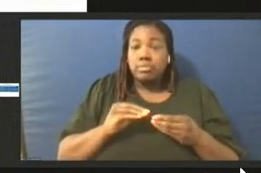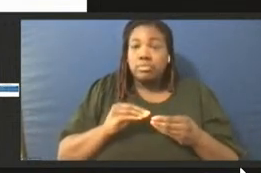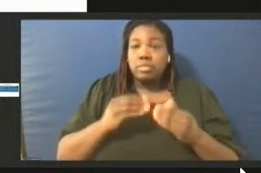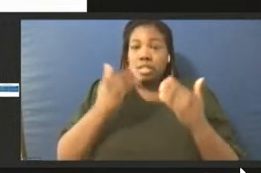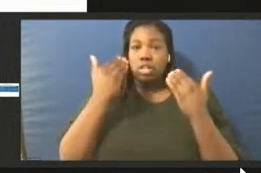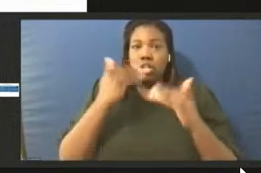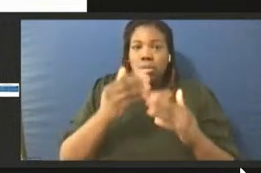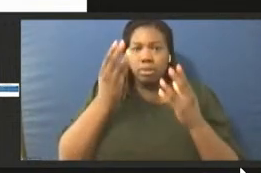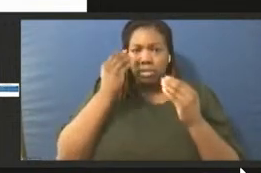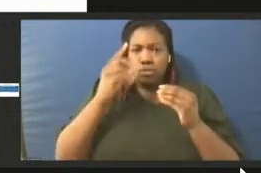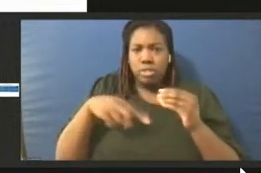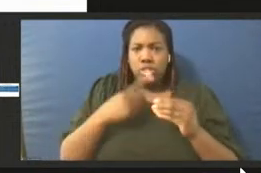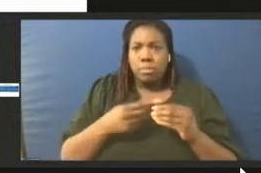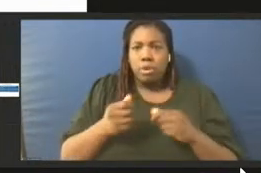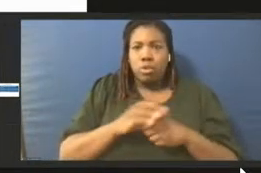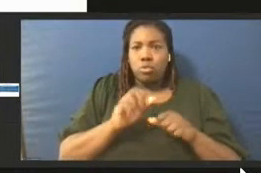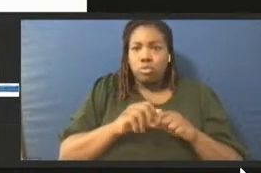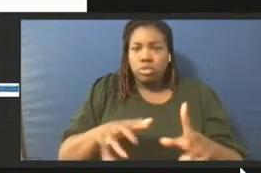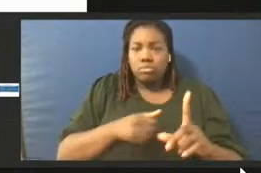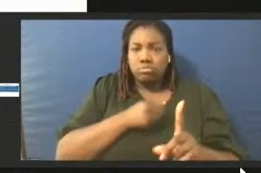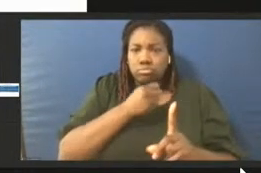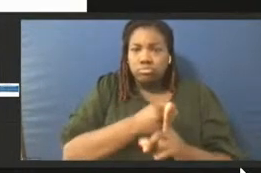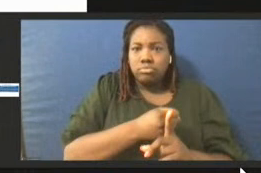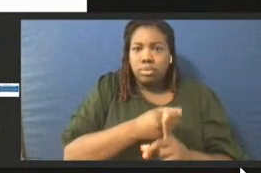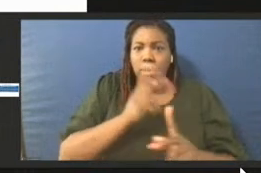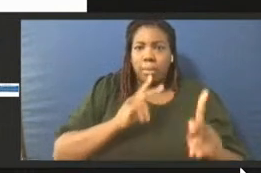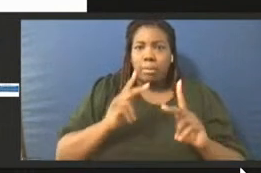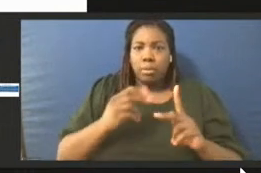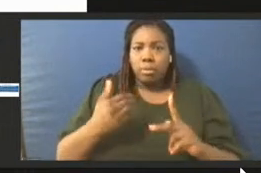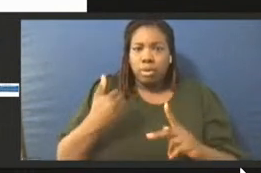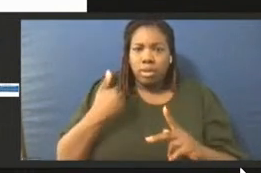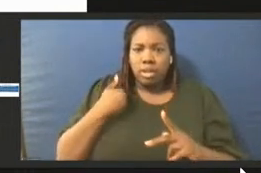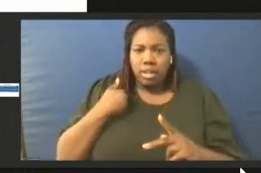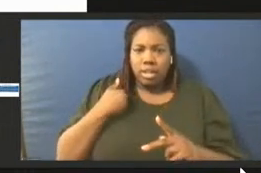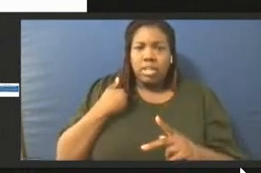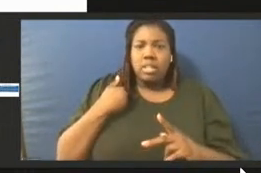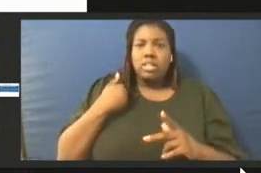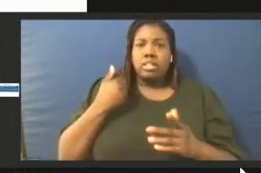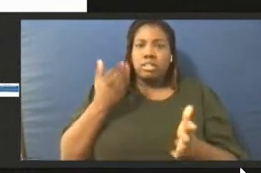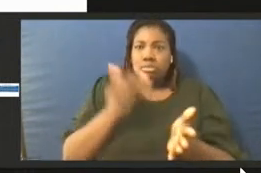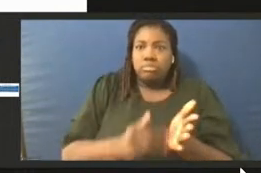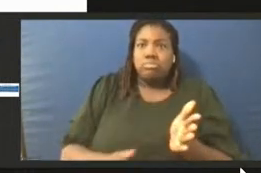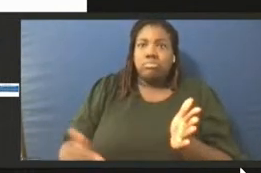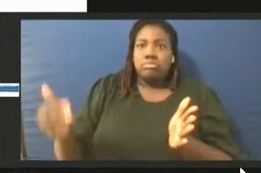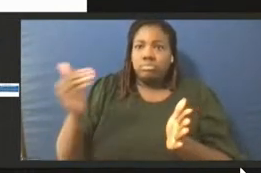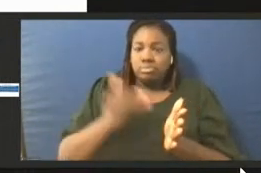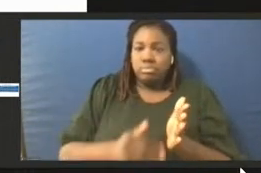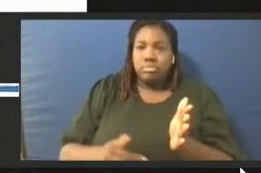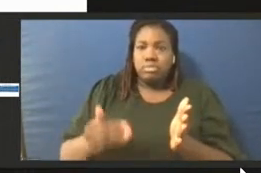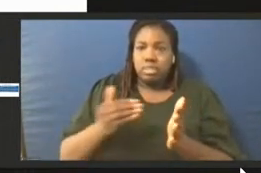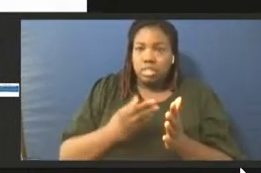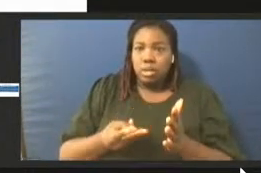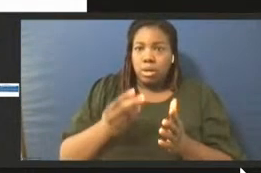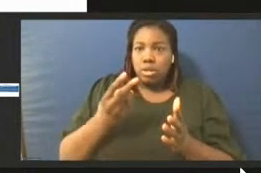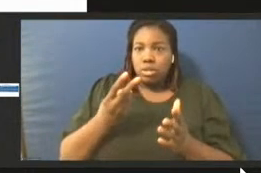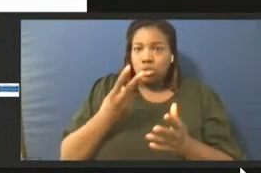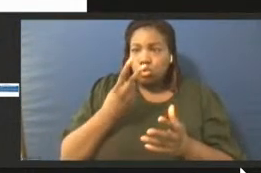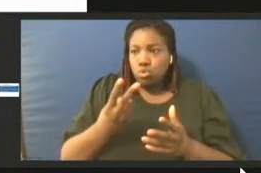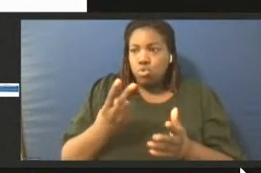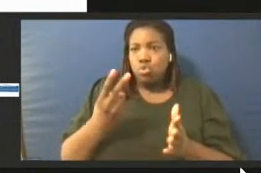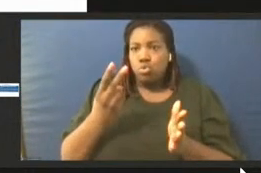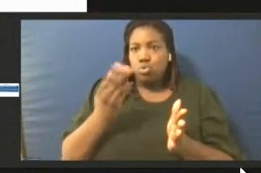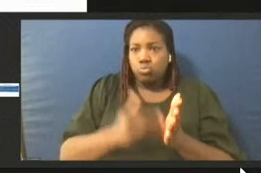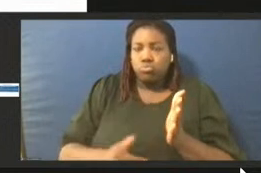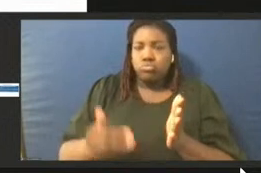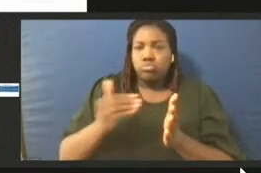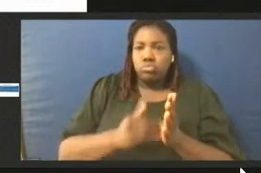data on COVID-19's impact on people who have co-occurring disorders, substance use disorders, or who